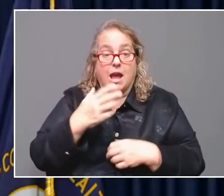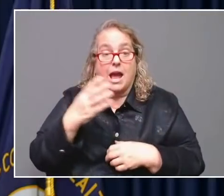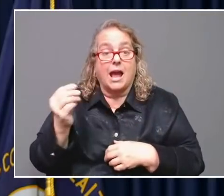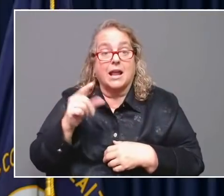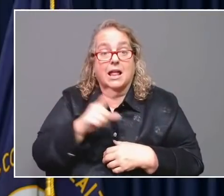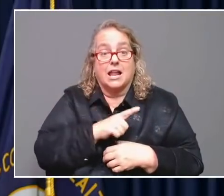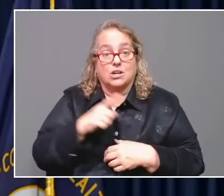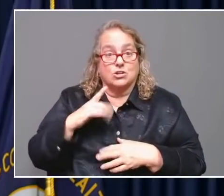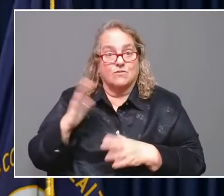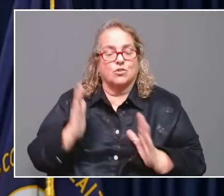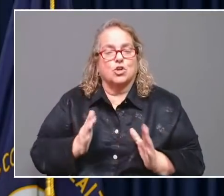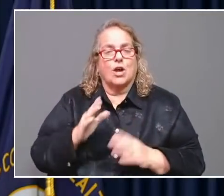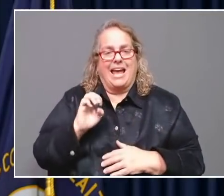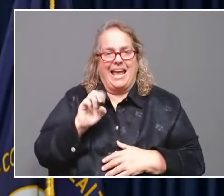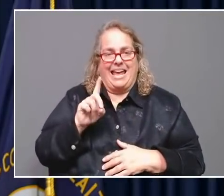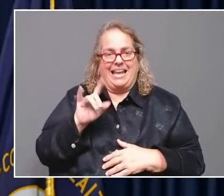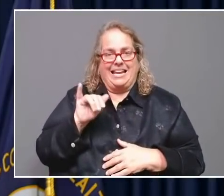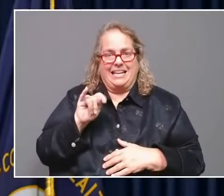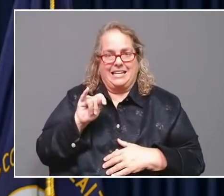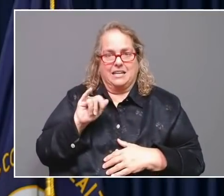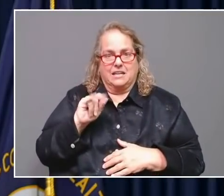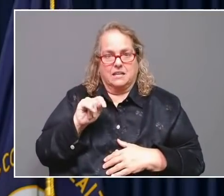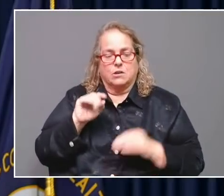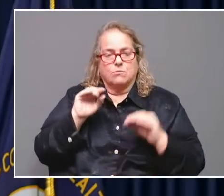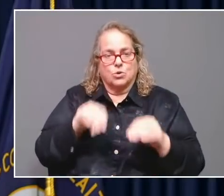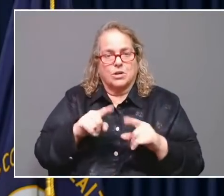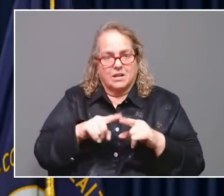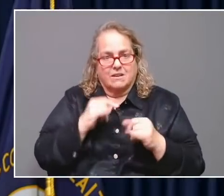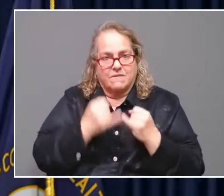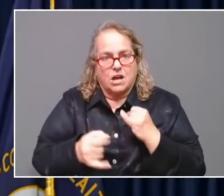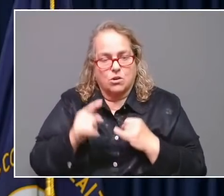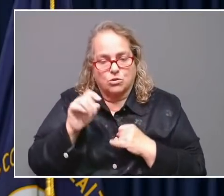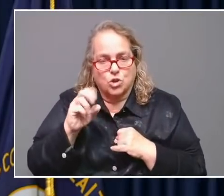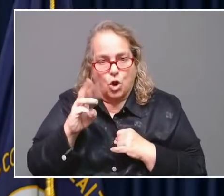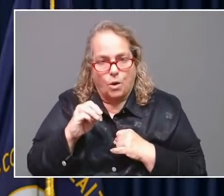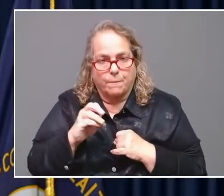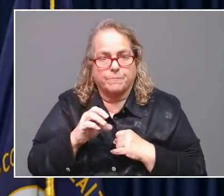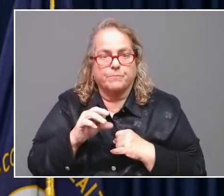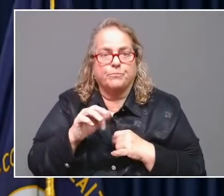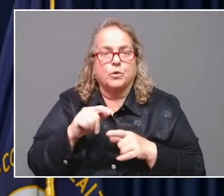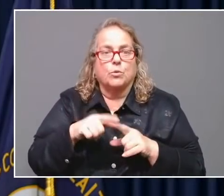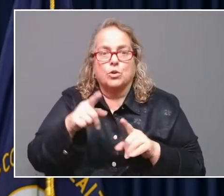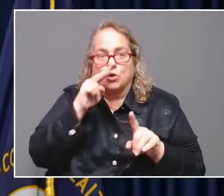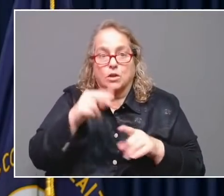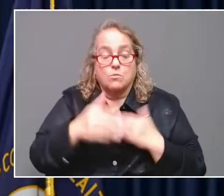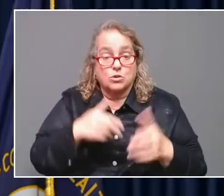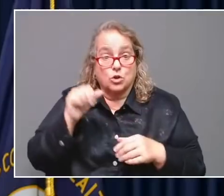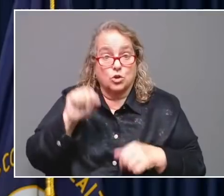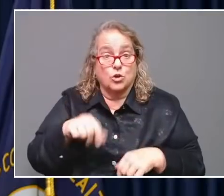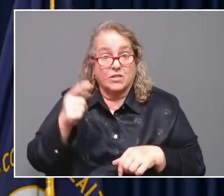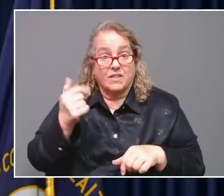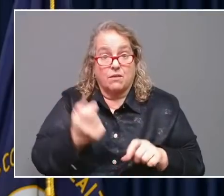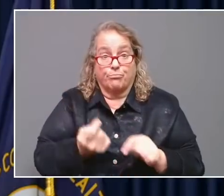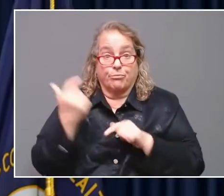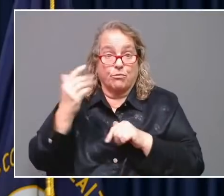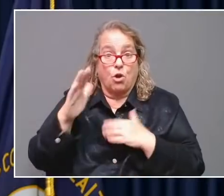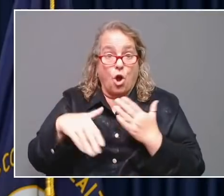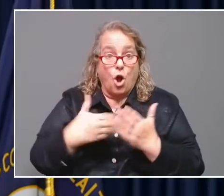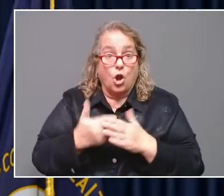edits it and puts it in final term. When you look at the process, could they gut it all and put something totally different